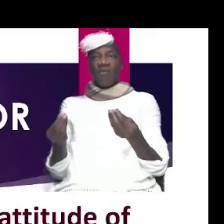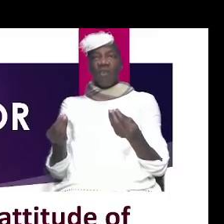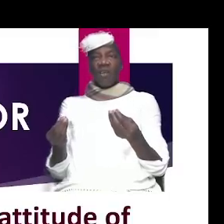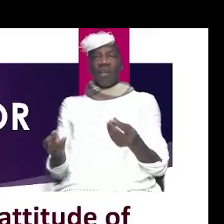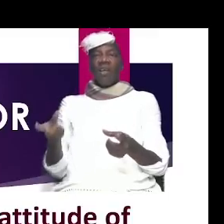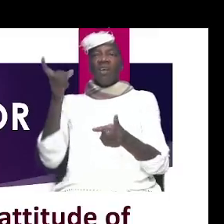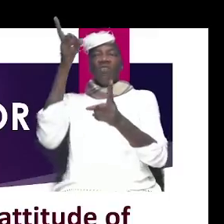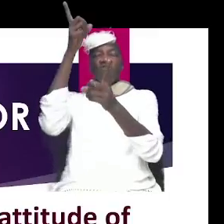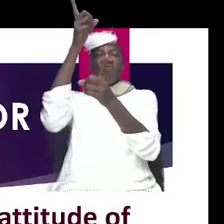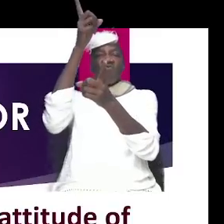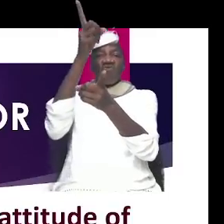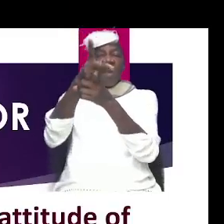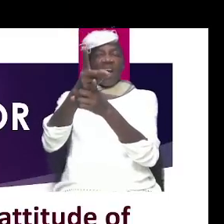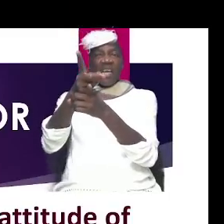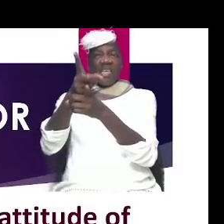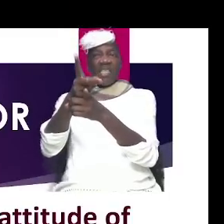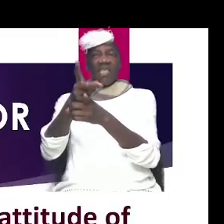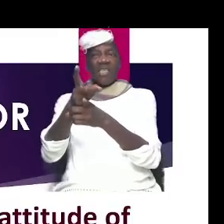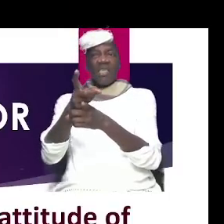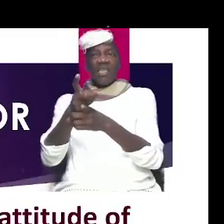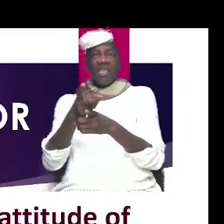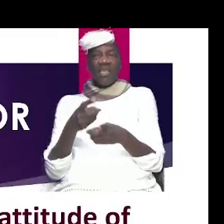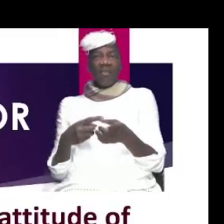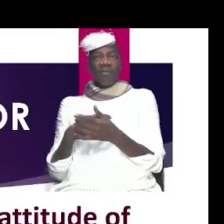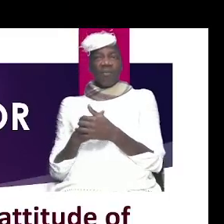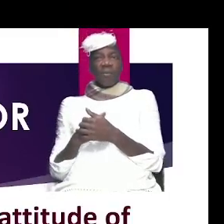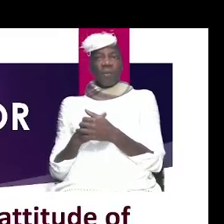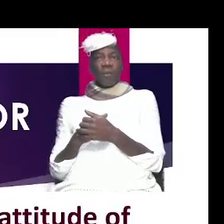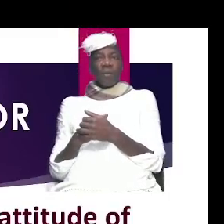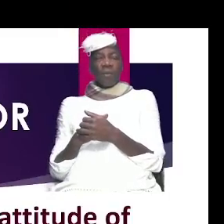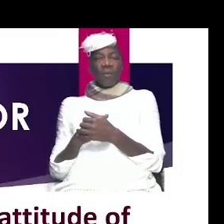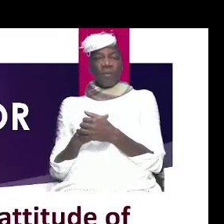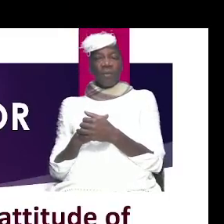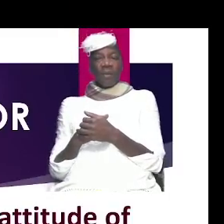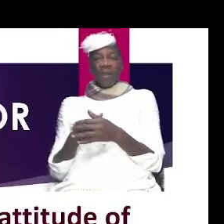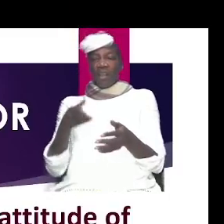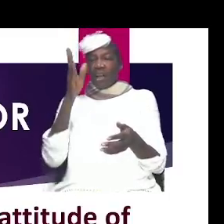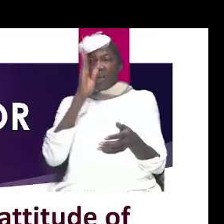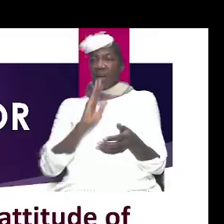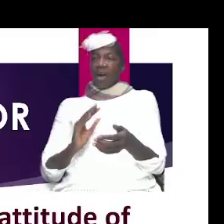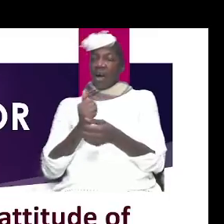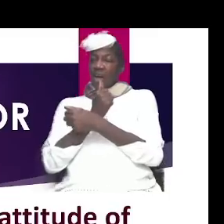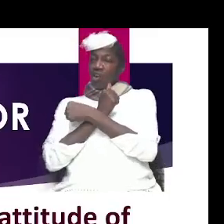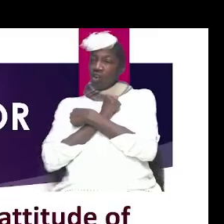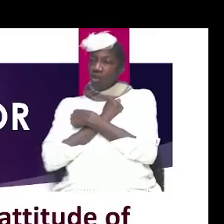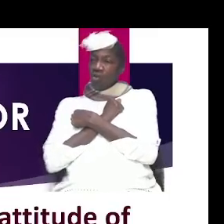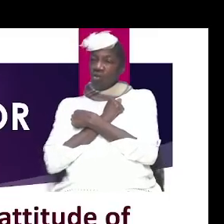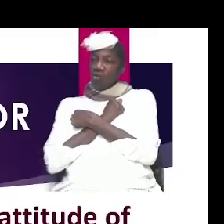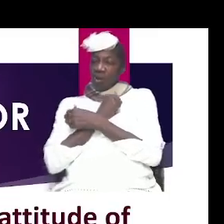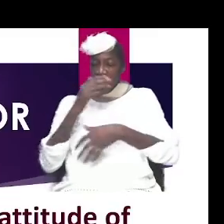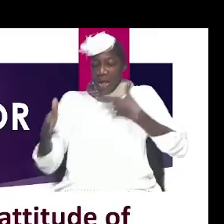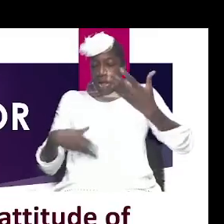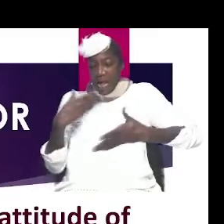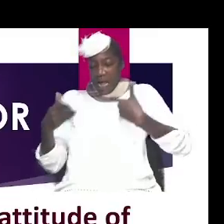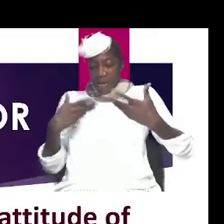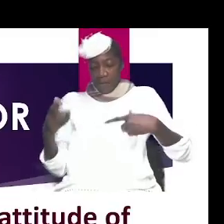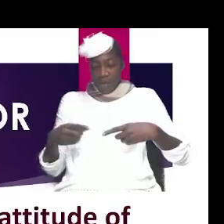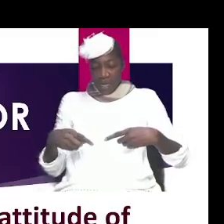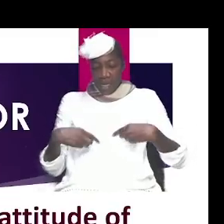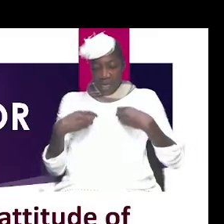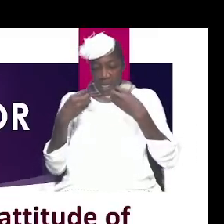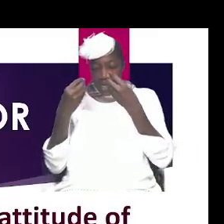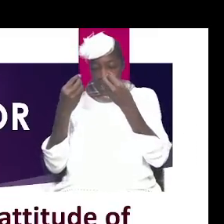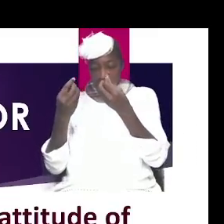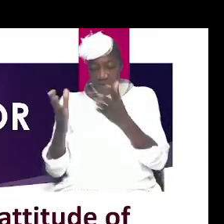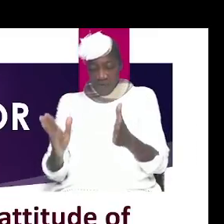right. Notice that in some of his writings, you know, he talks about God loves a cheerful giver. And if you're giving,